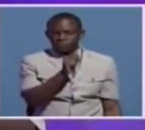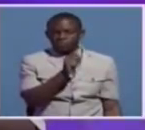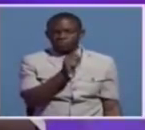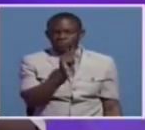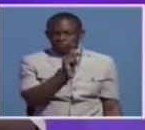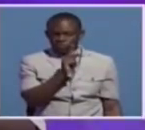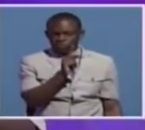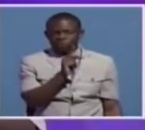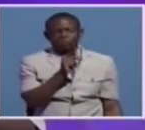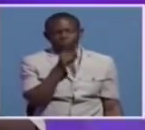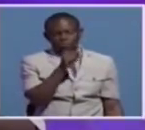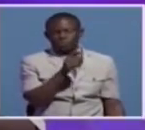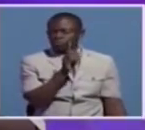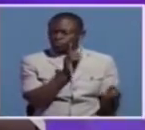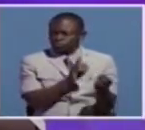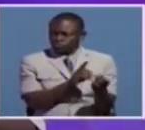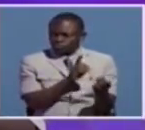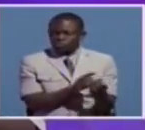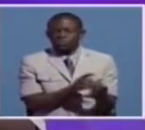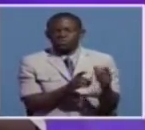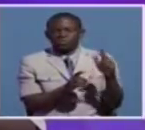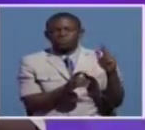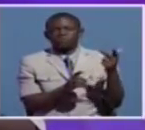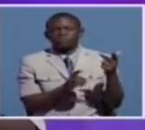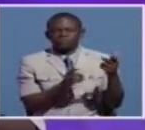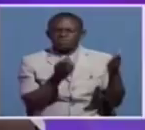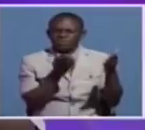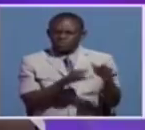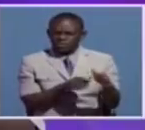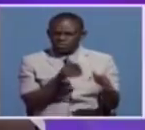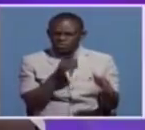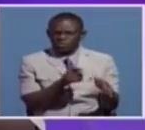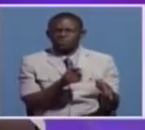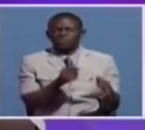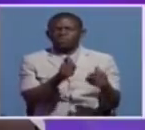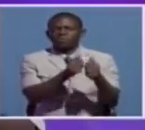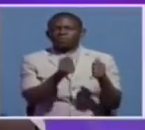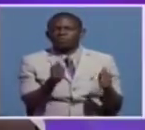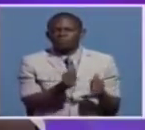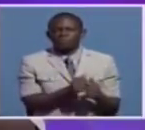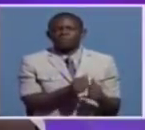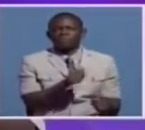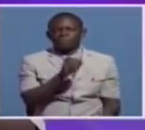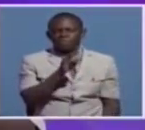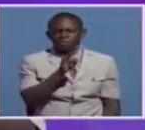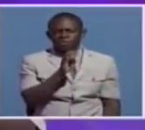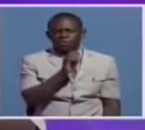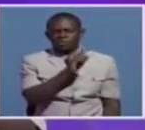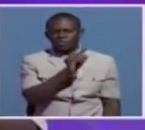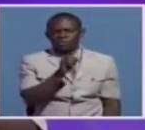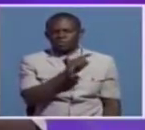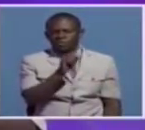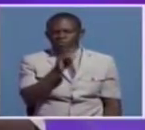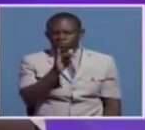a doctor. After that comes late Major Wes Kaunda. He was also trained in the military. And